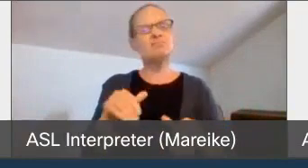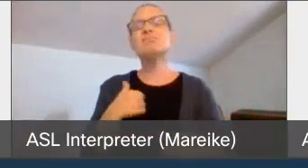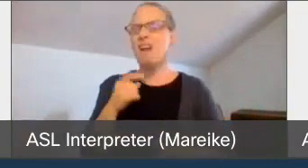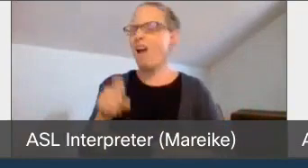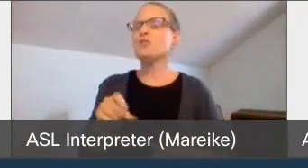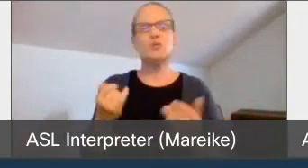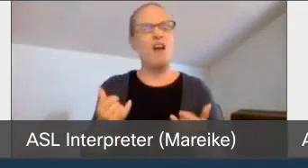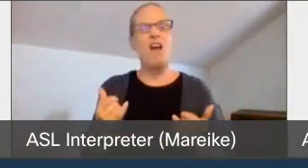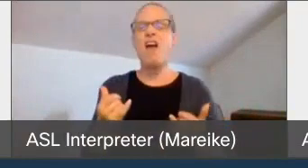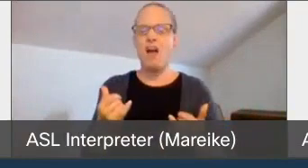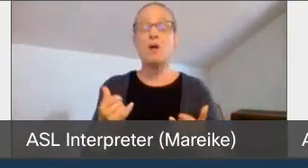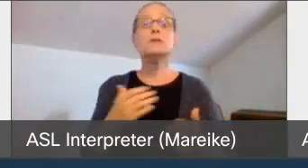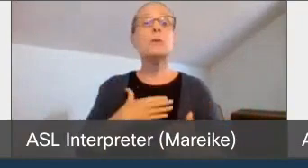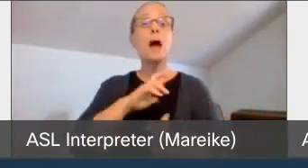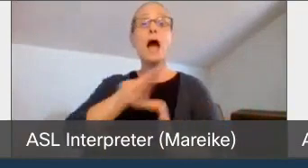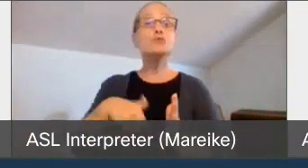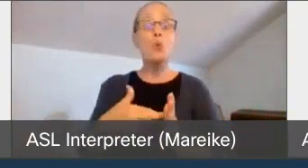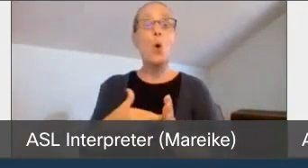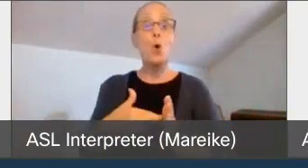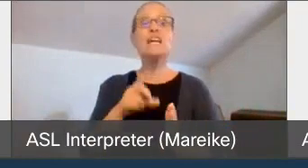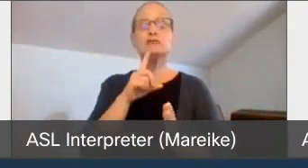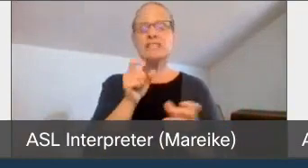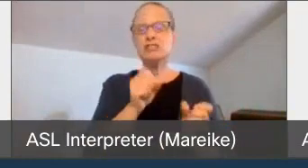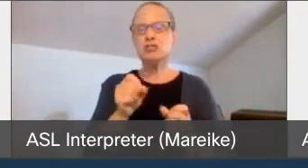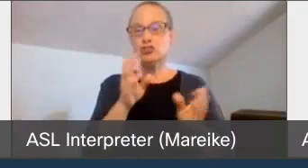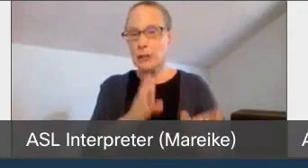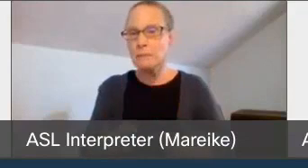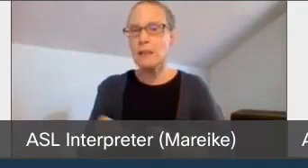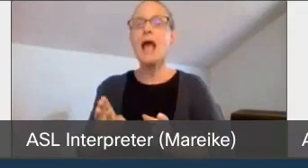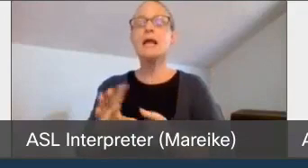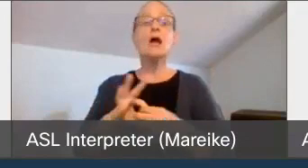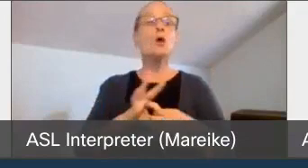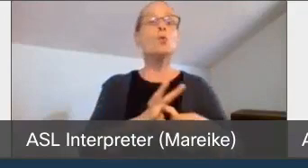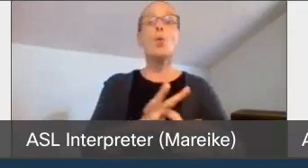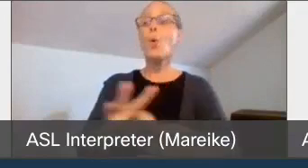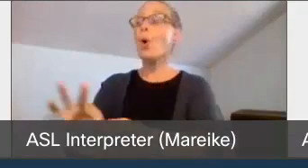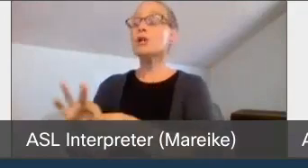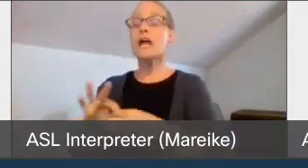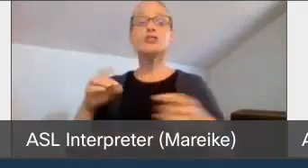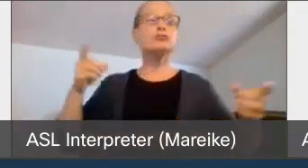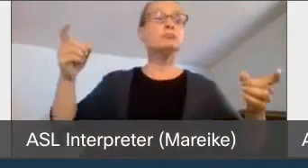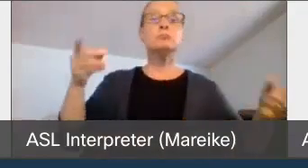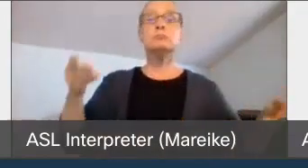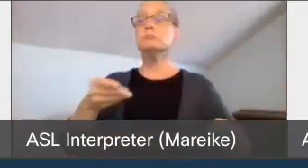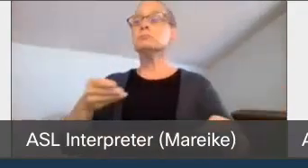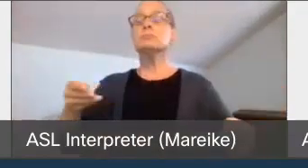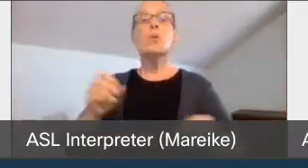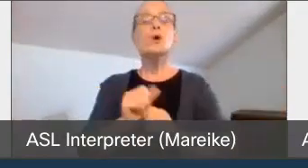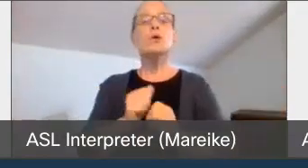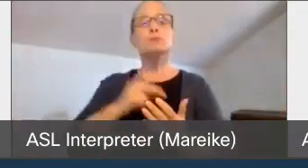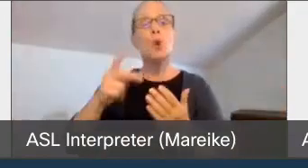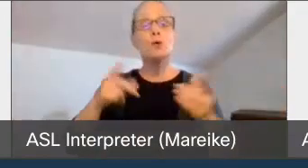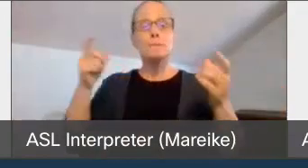the point. So my role is really strategic planning, coordination, and working with program managers